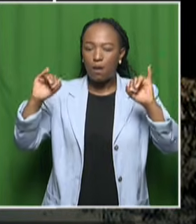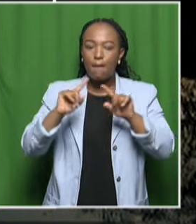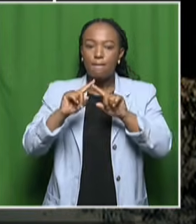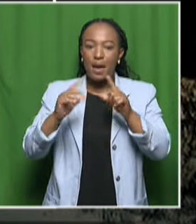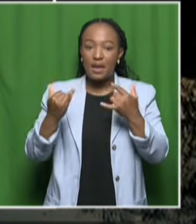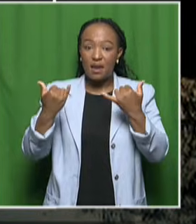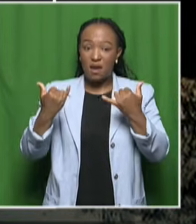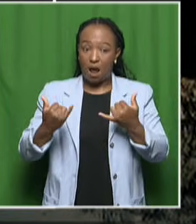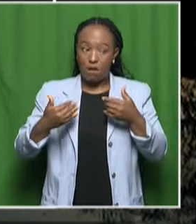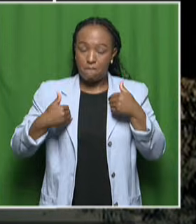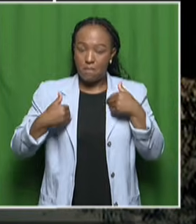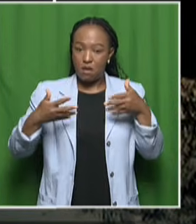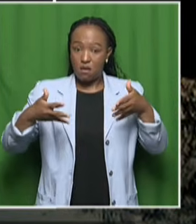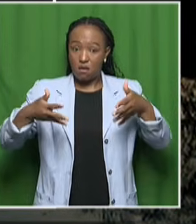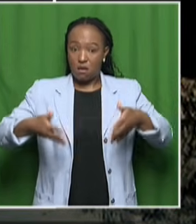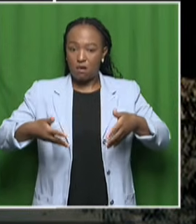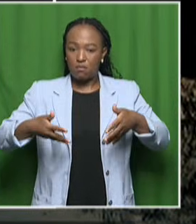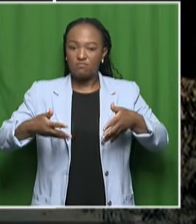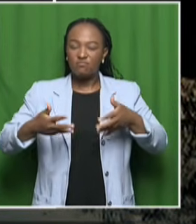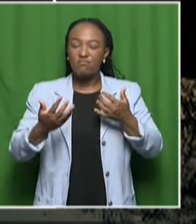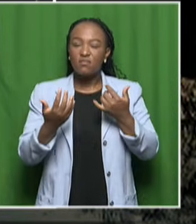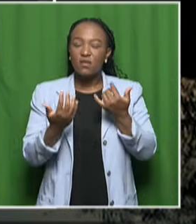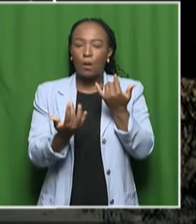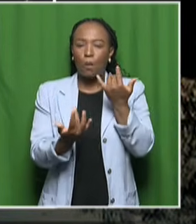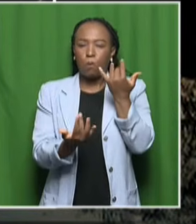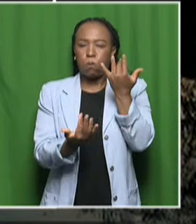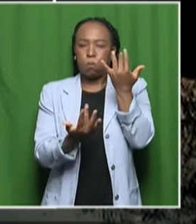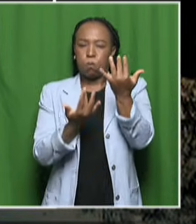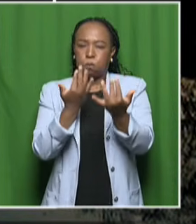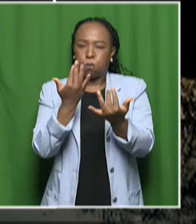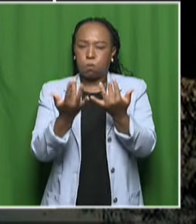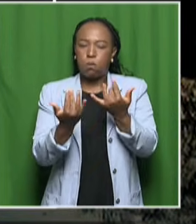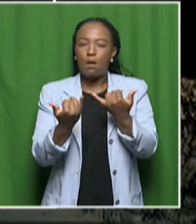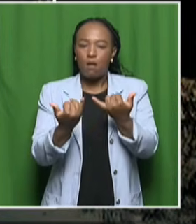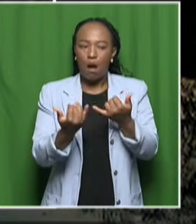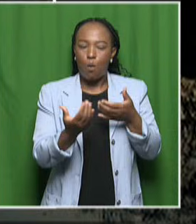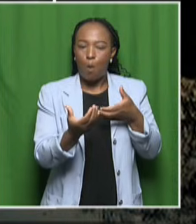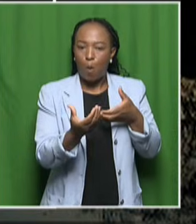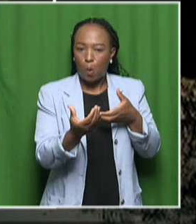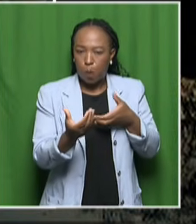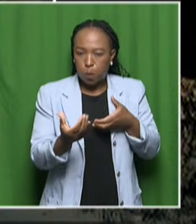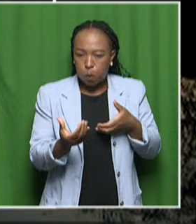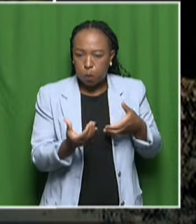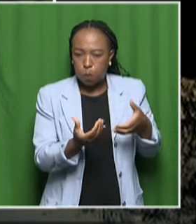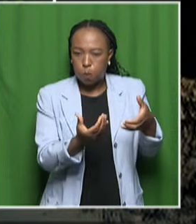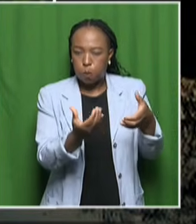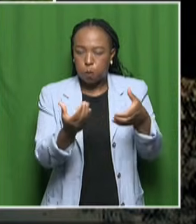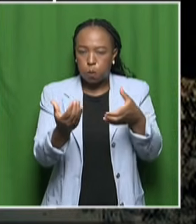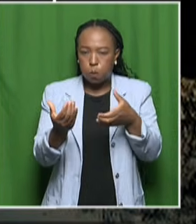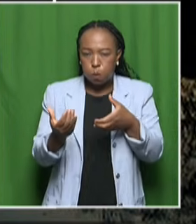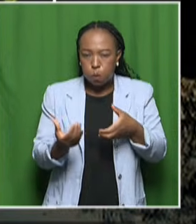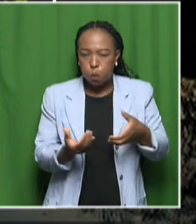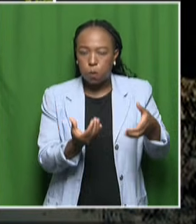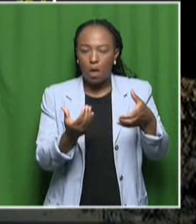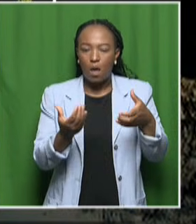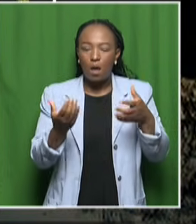now, all the fires have been extinguished. It's very burnt, very